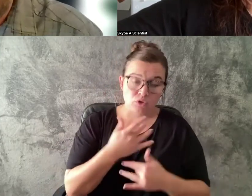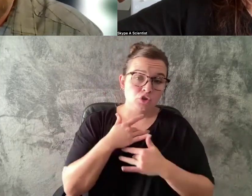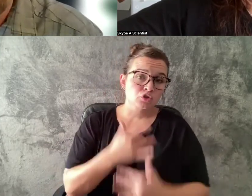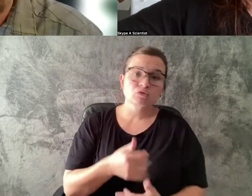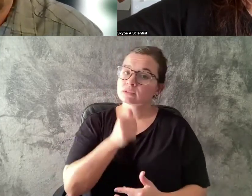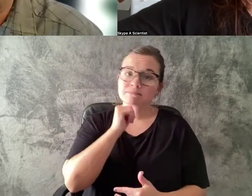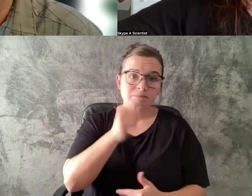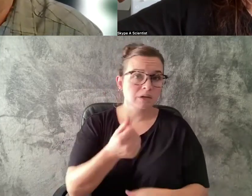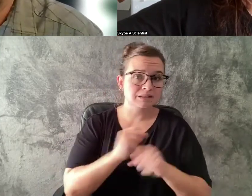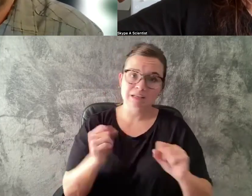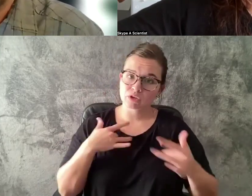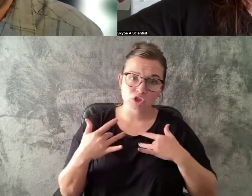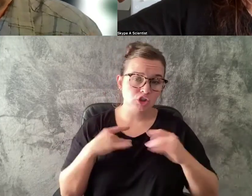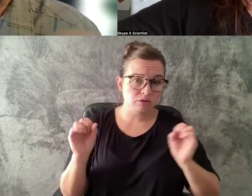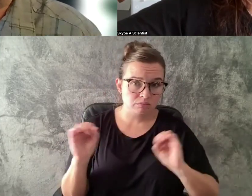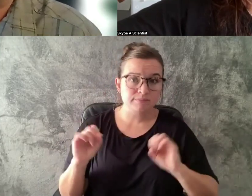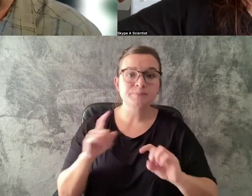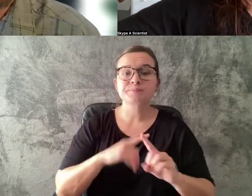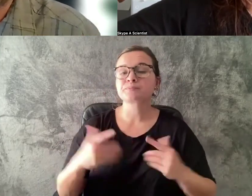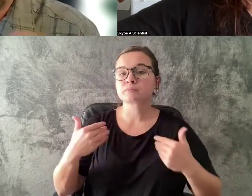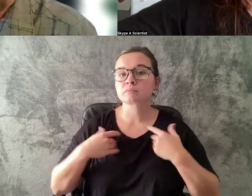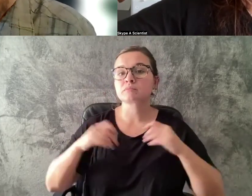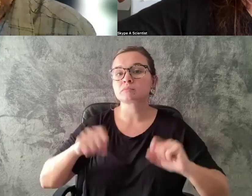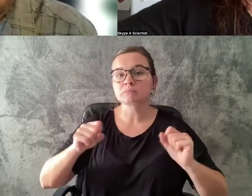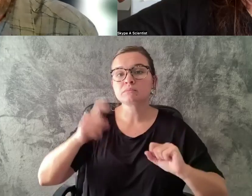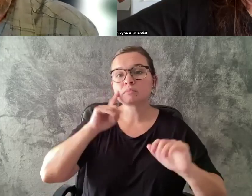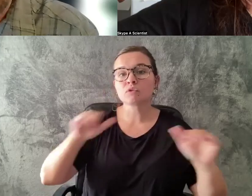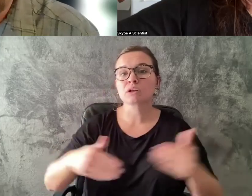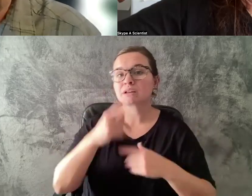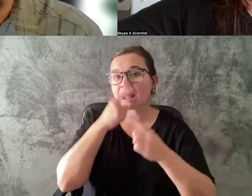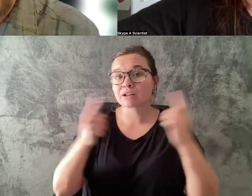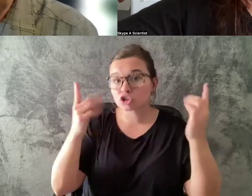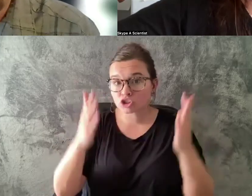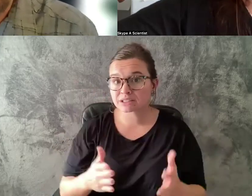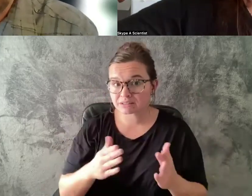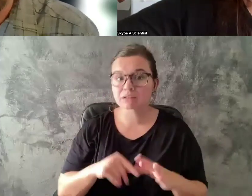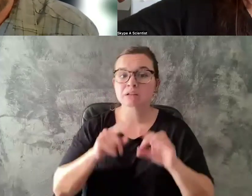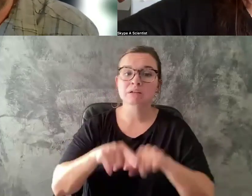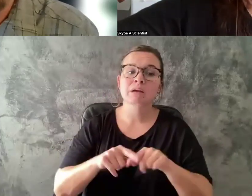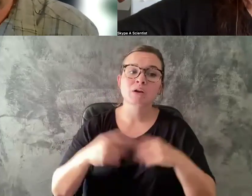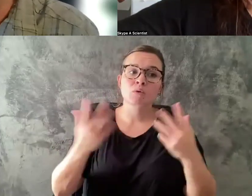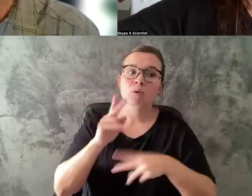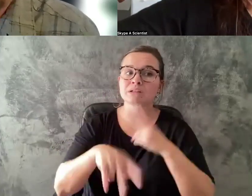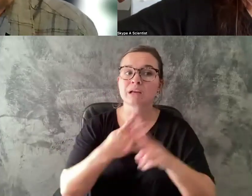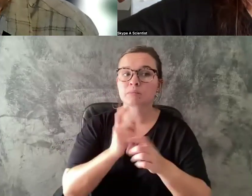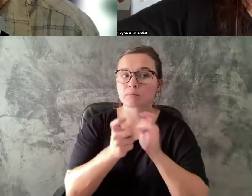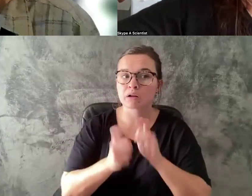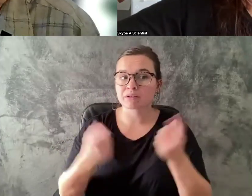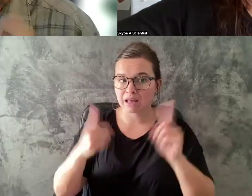not safety issues per se, but there is a potential for like introducing allergens, depending on what kind of modification